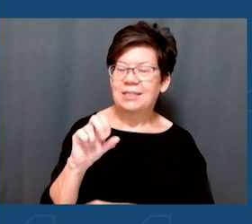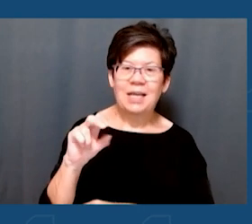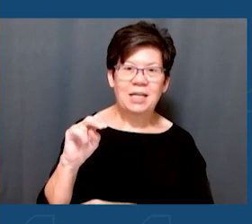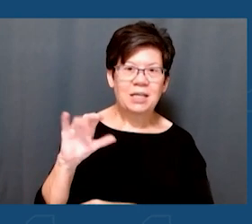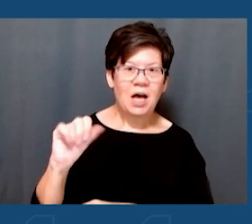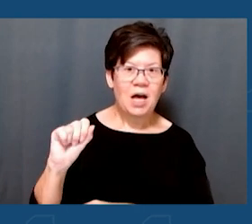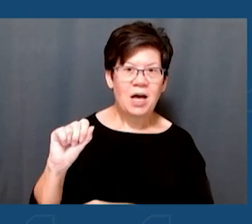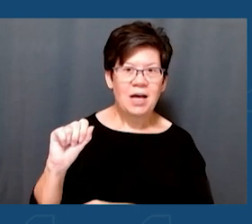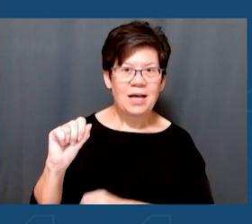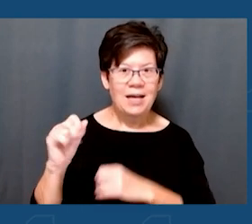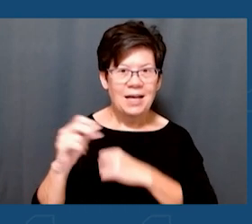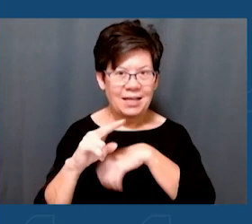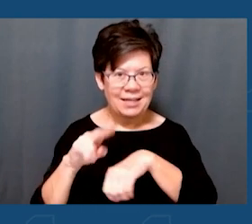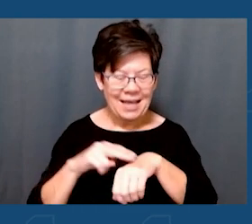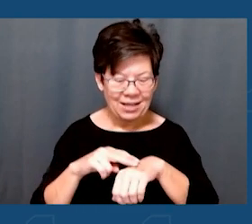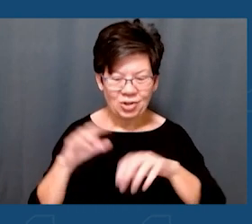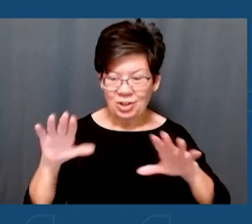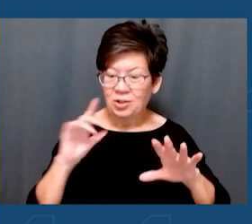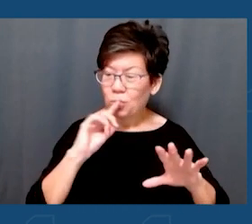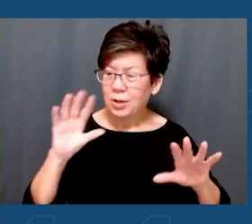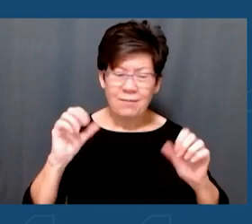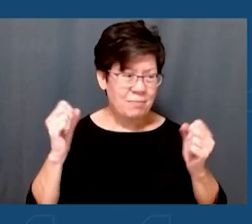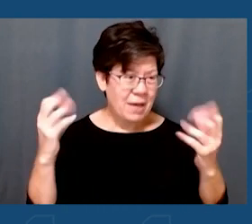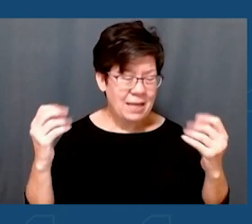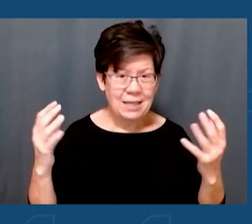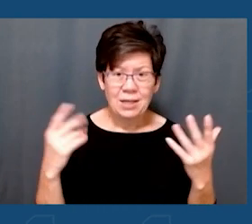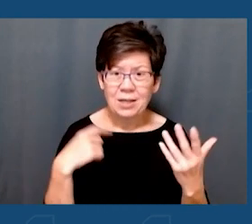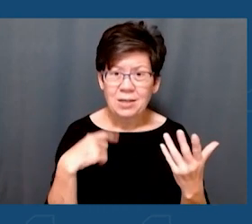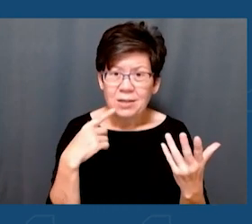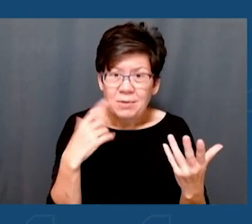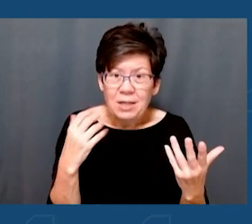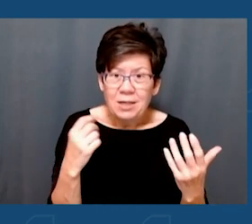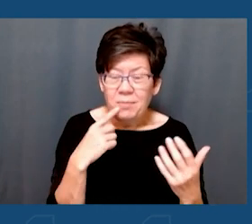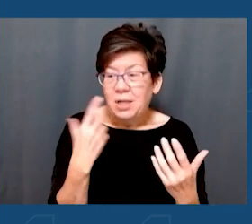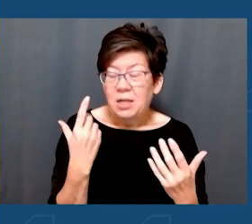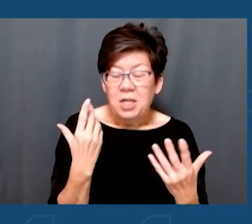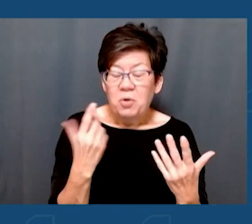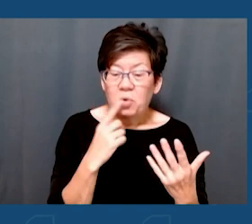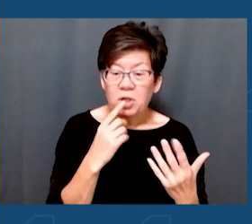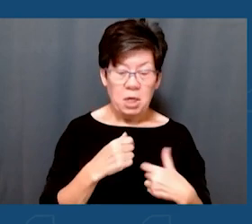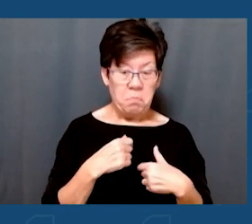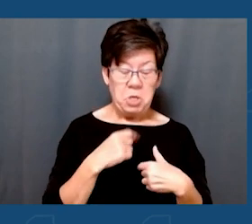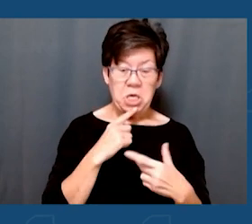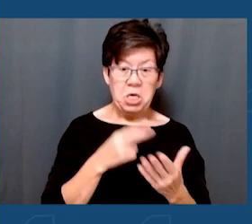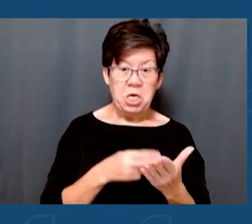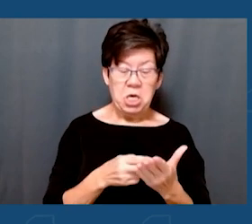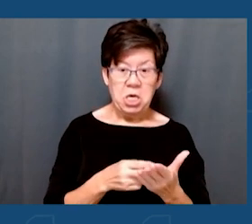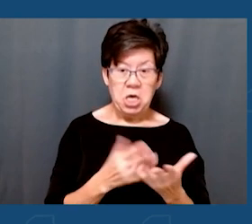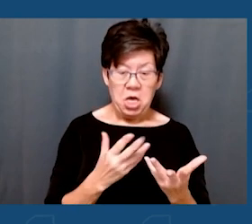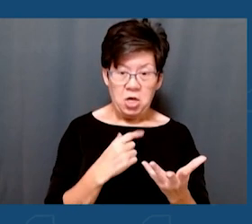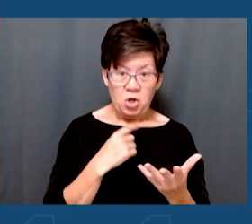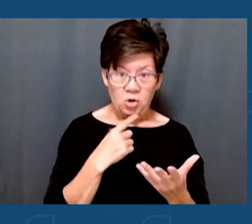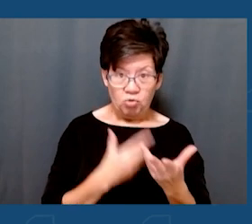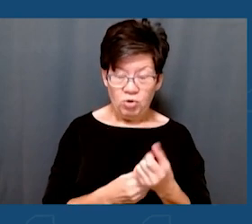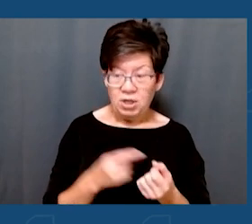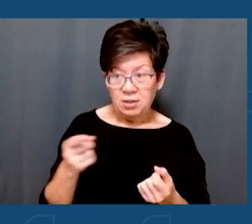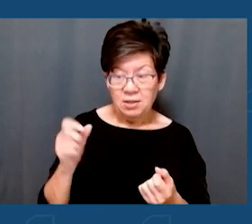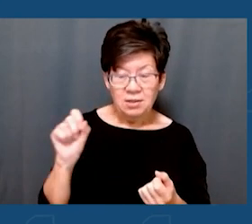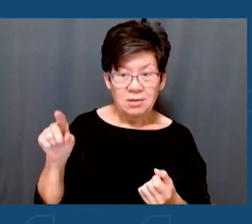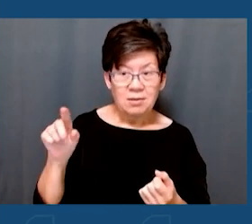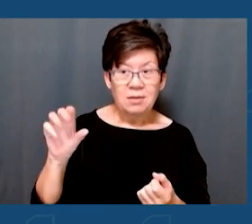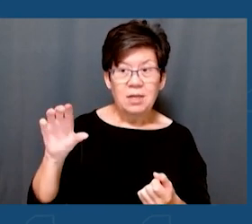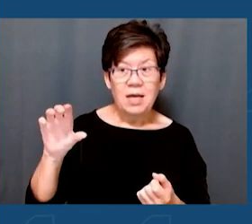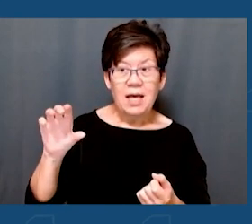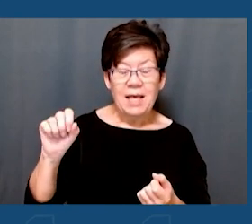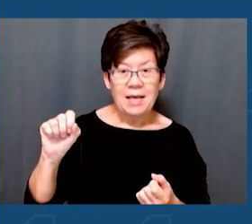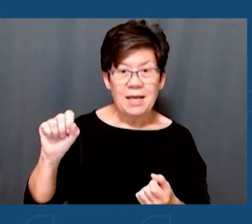true partnership, but don't take my word for it. Simply ask Kaz Rodriguez. He'll tell you. This was a partnership. So many folks in the